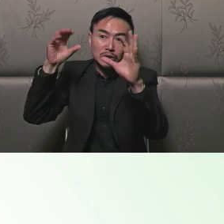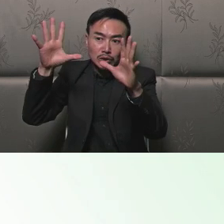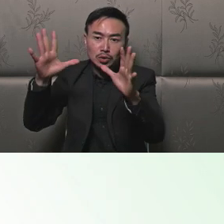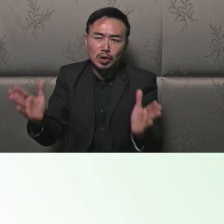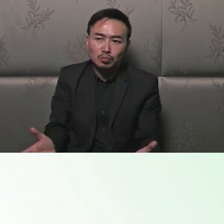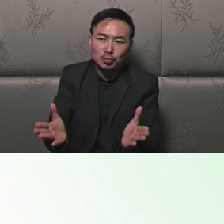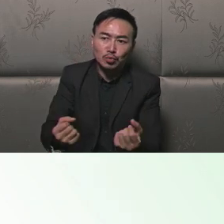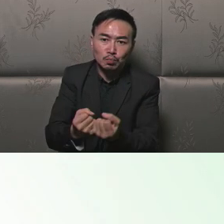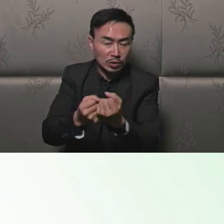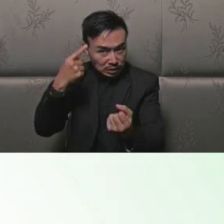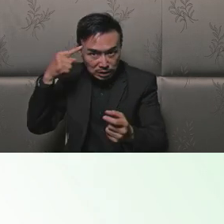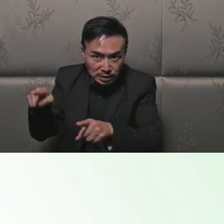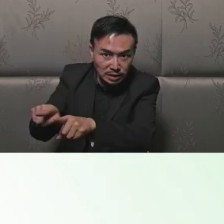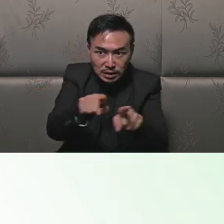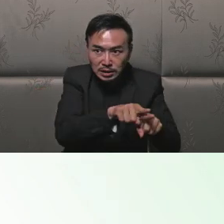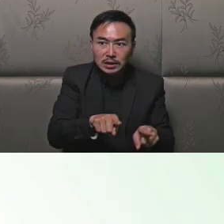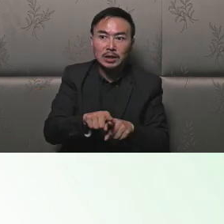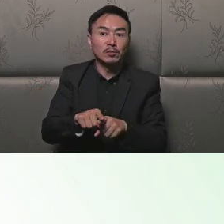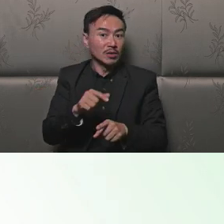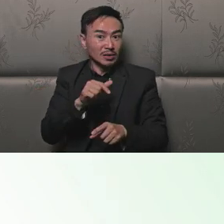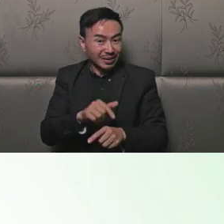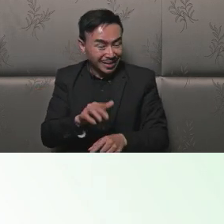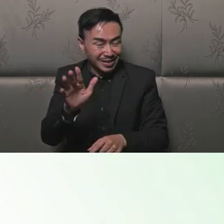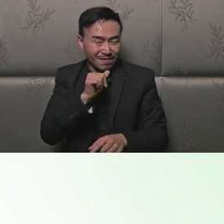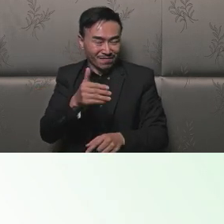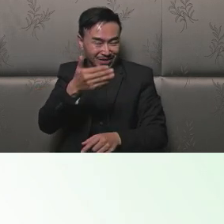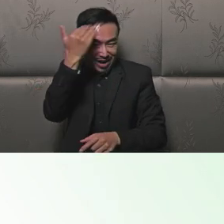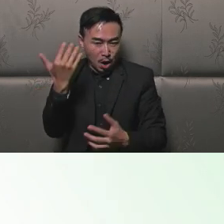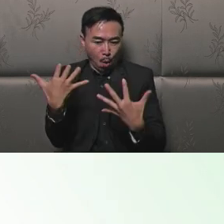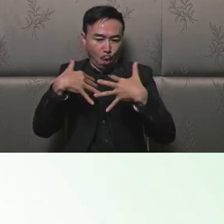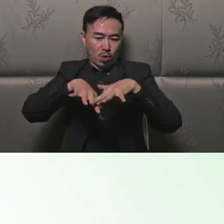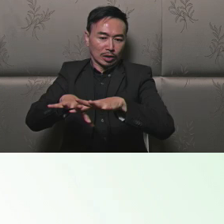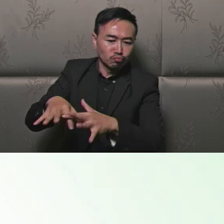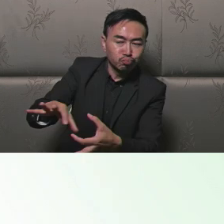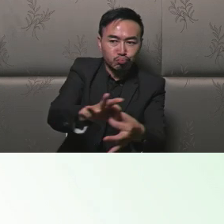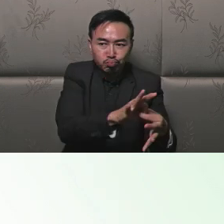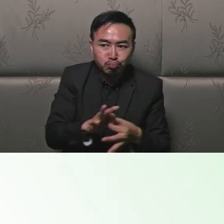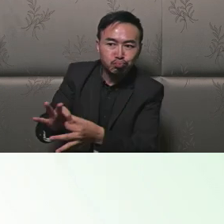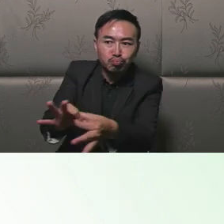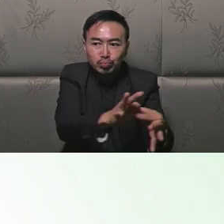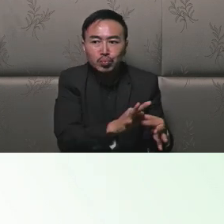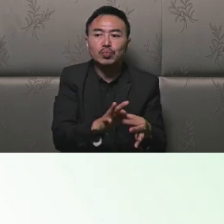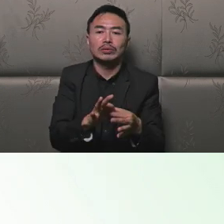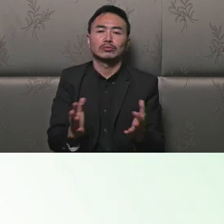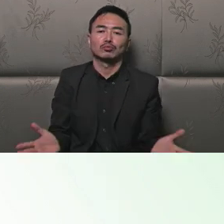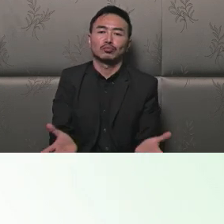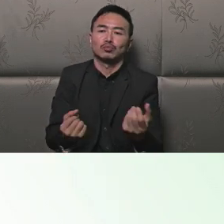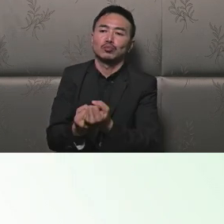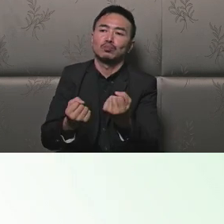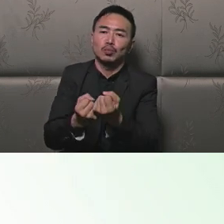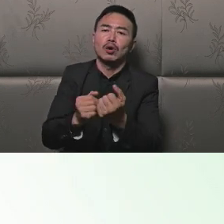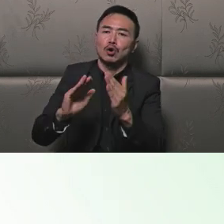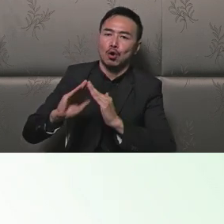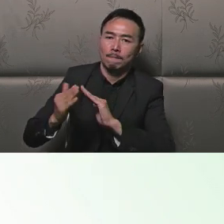units, government officials, and stakeholders. By the way, today marks